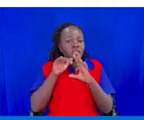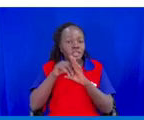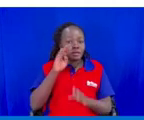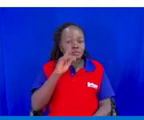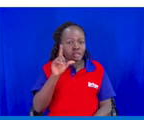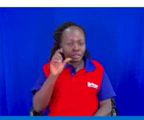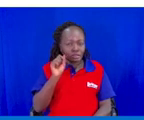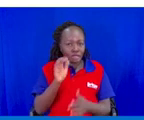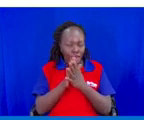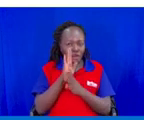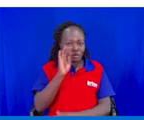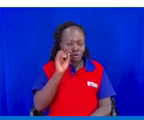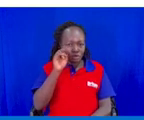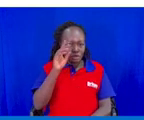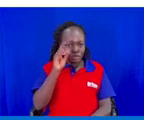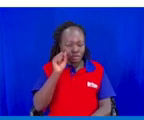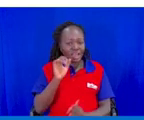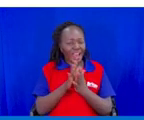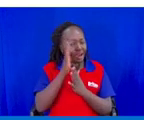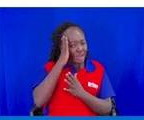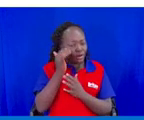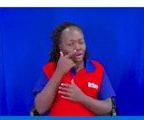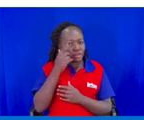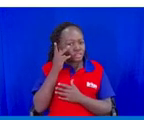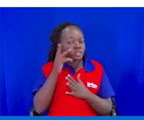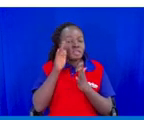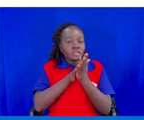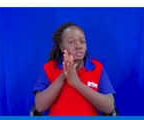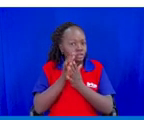interest rates really declining this year.